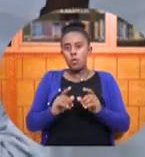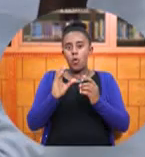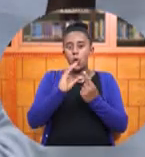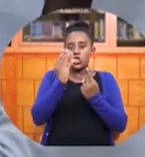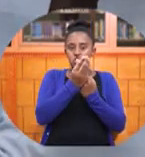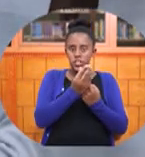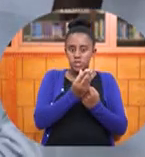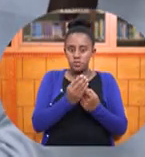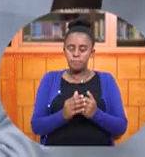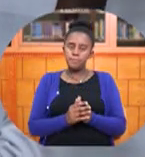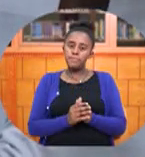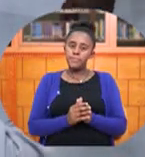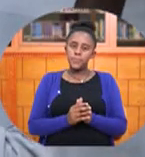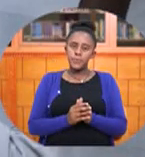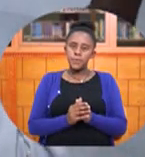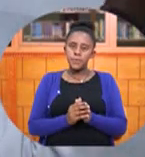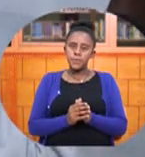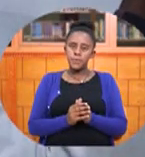different conditions.